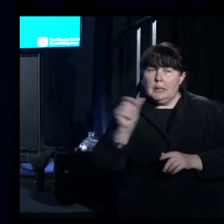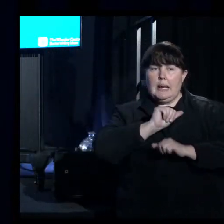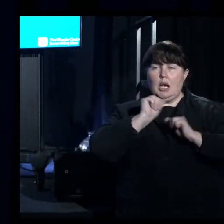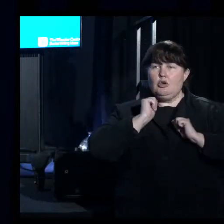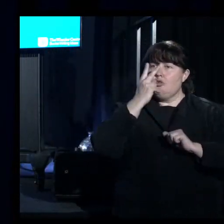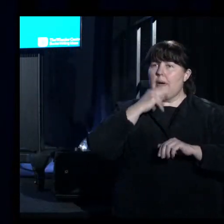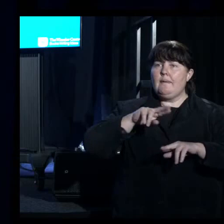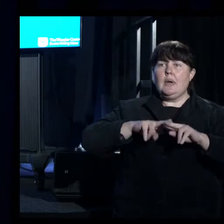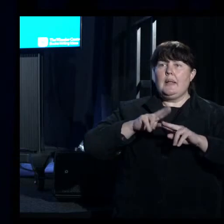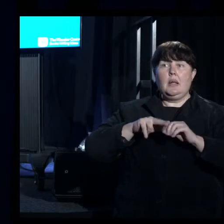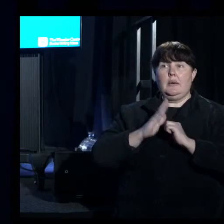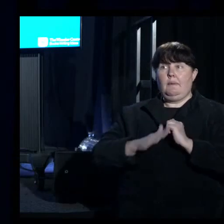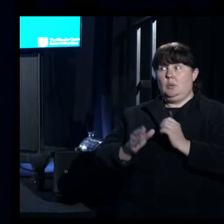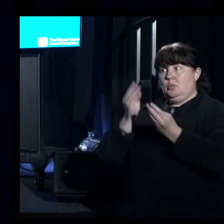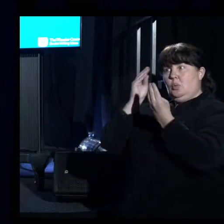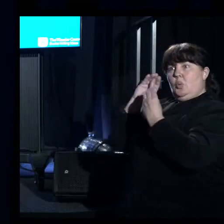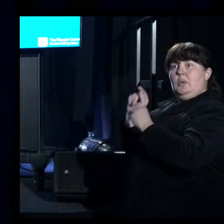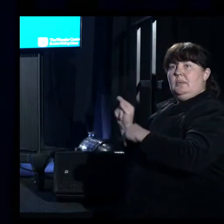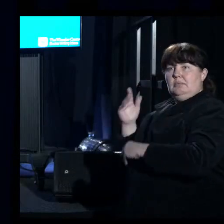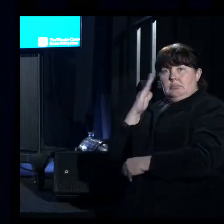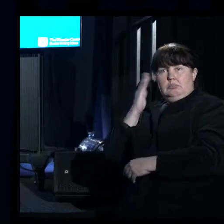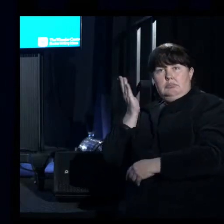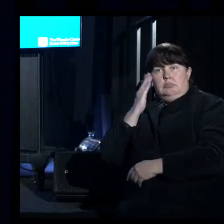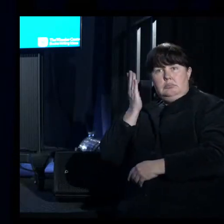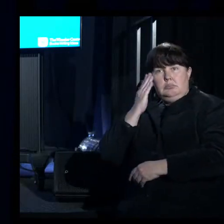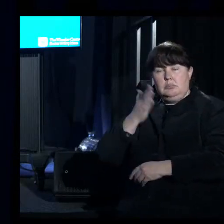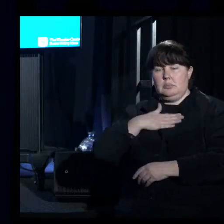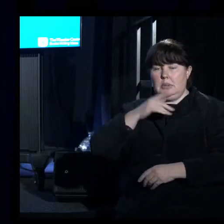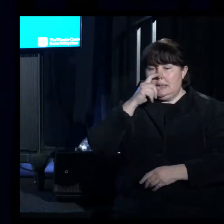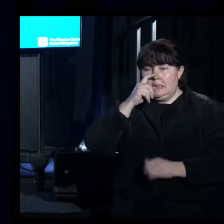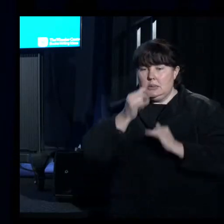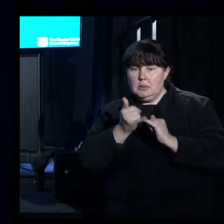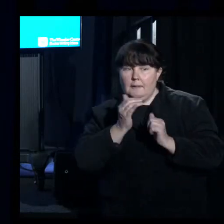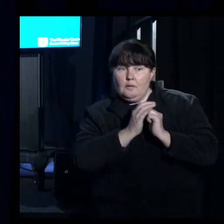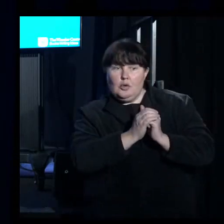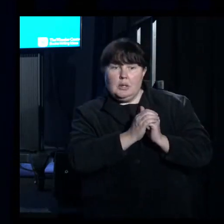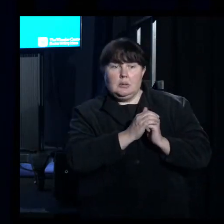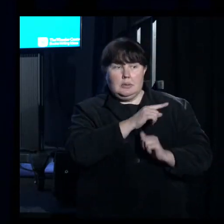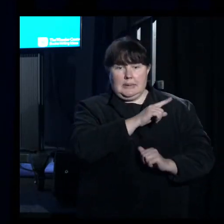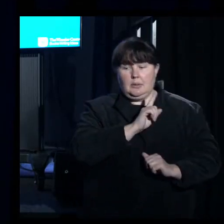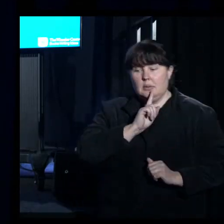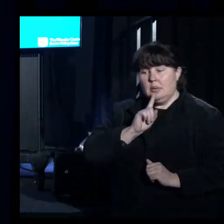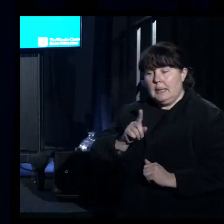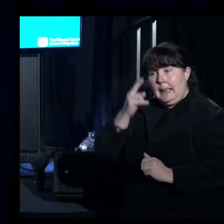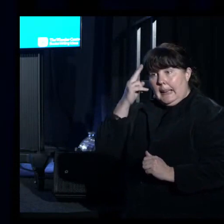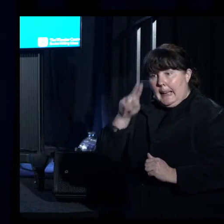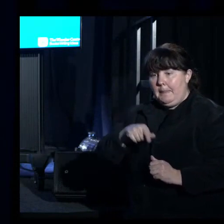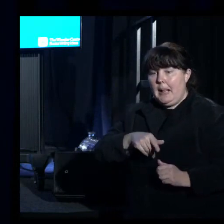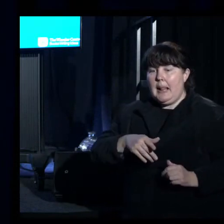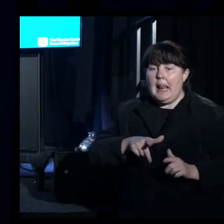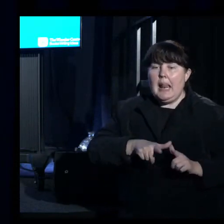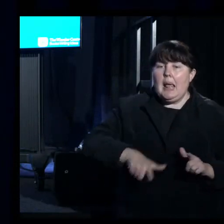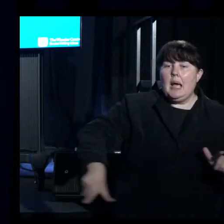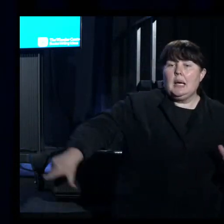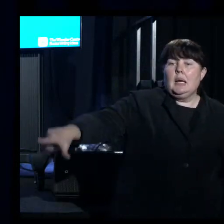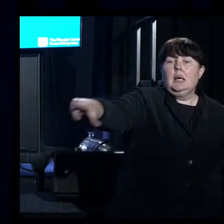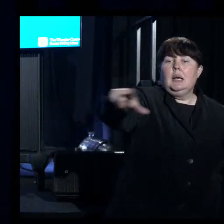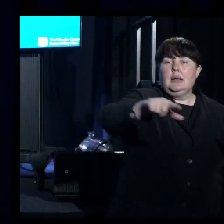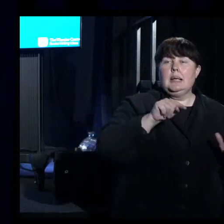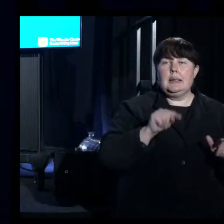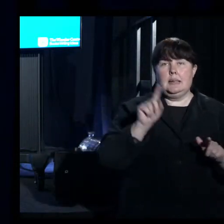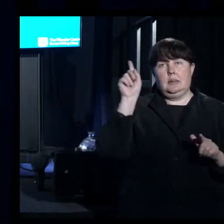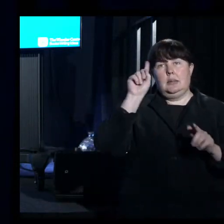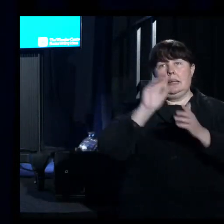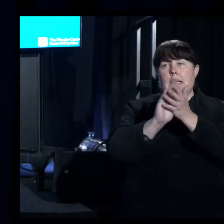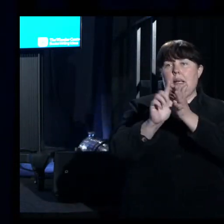taught. My sister's friend tells her the names of lakes that are healing, has a photo of us at NAIDOC 2